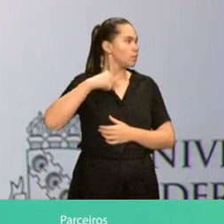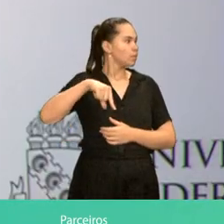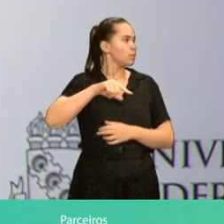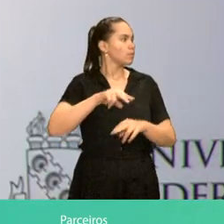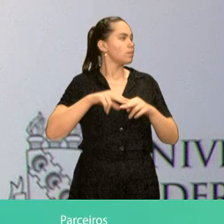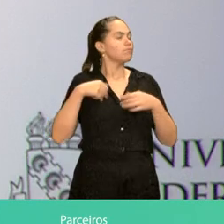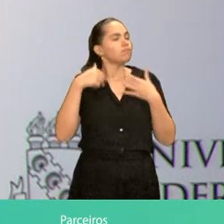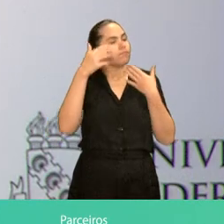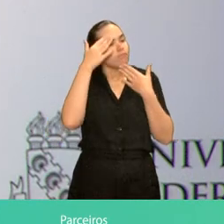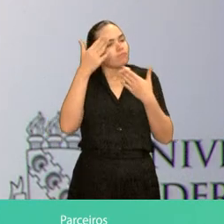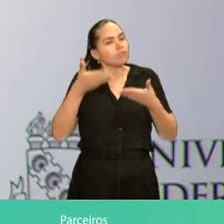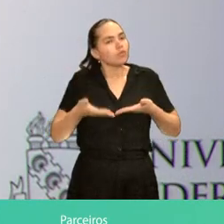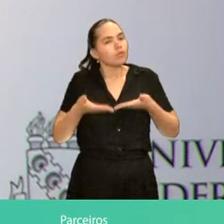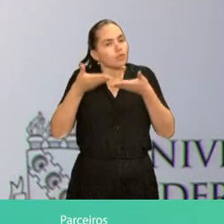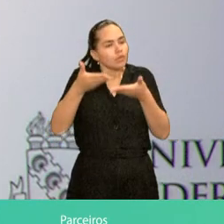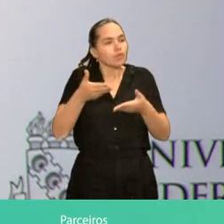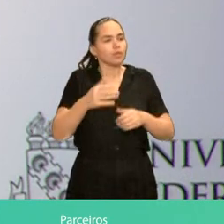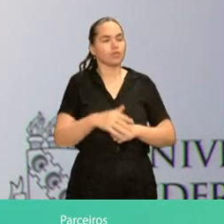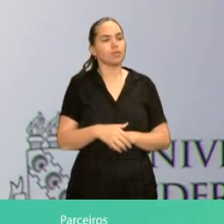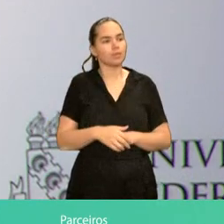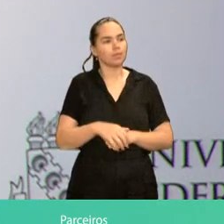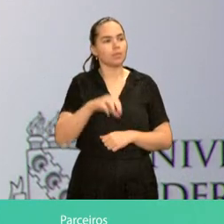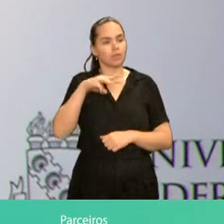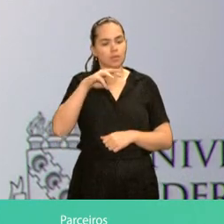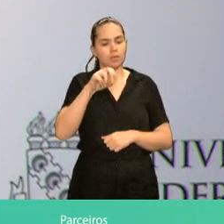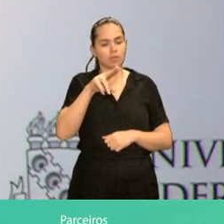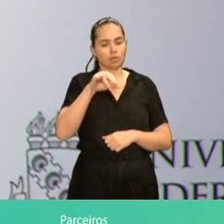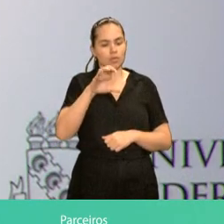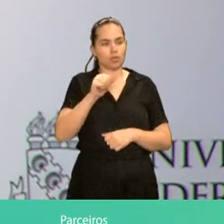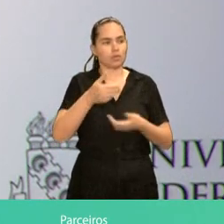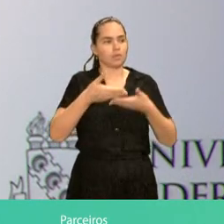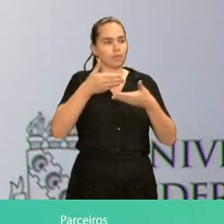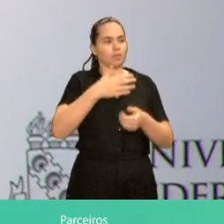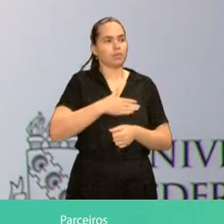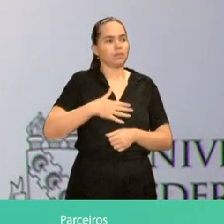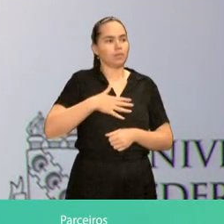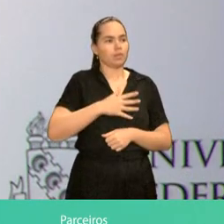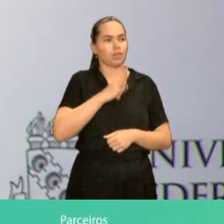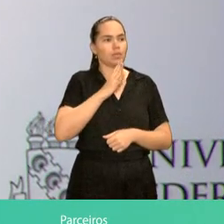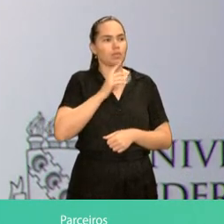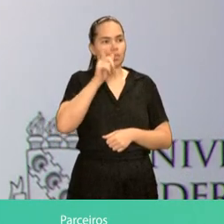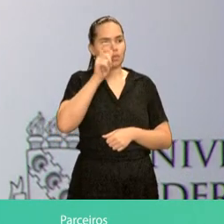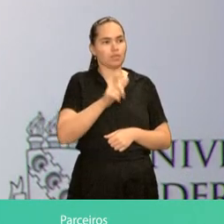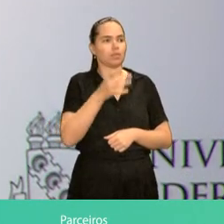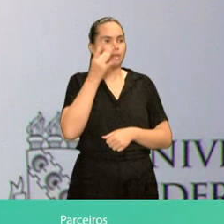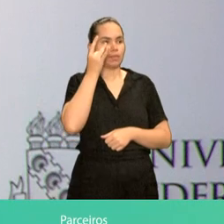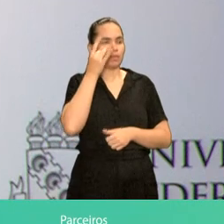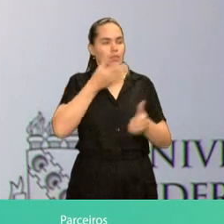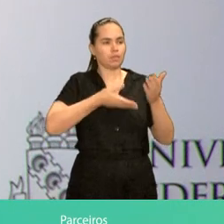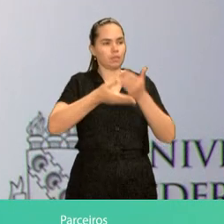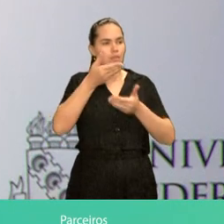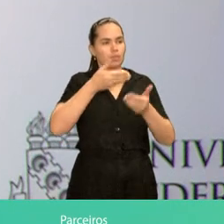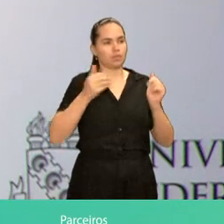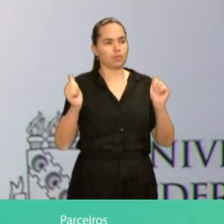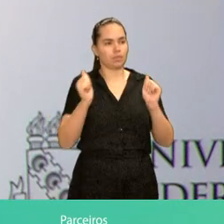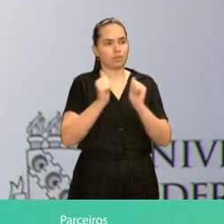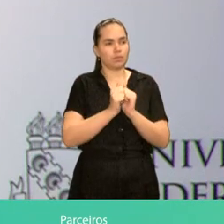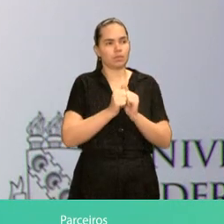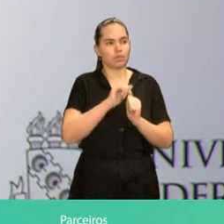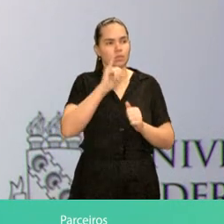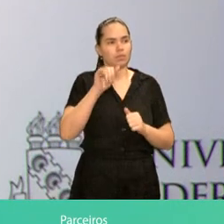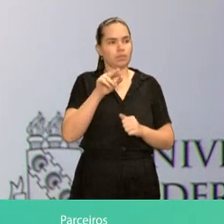Fiec is organizing. I would like to thank the invitation from Monica. It's a pleasure to